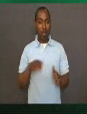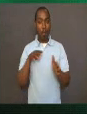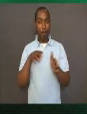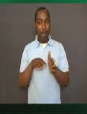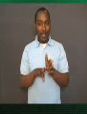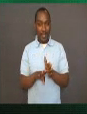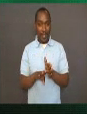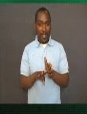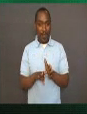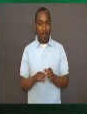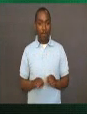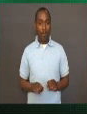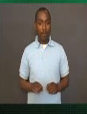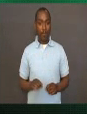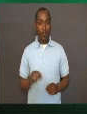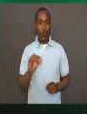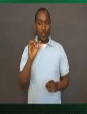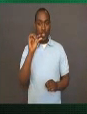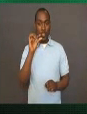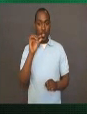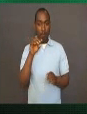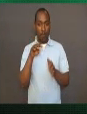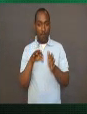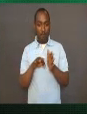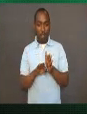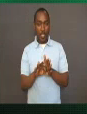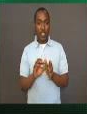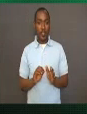bacteria, some fungi,